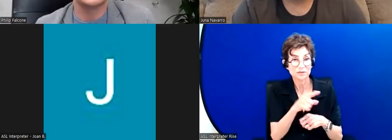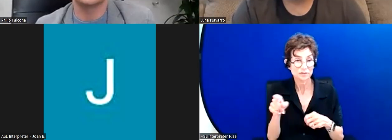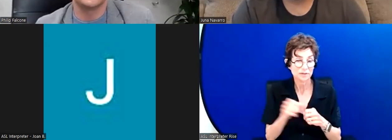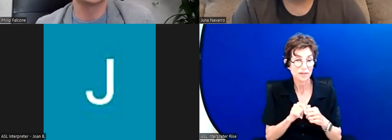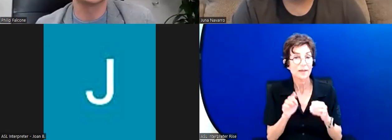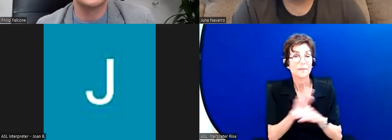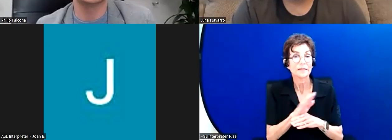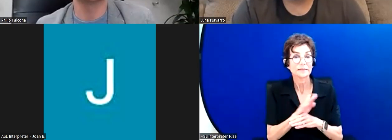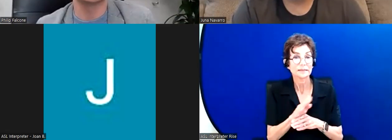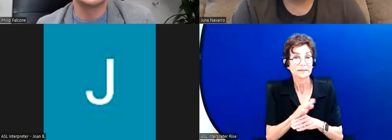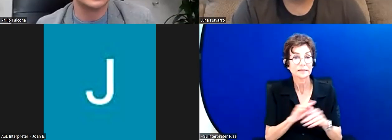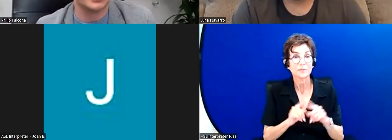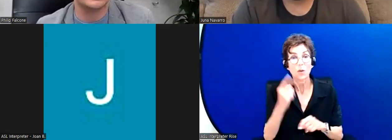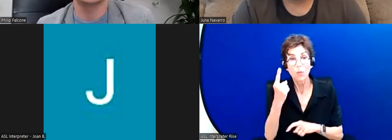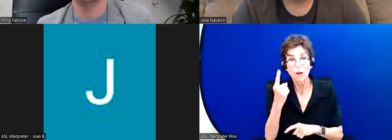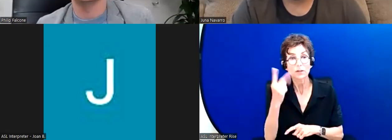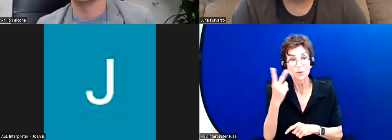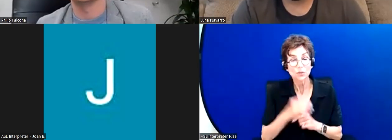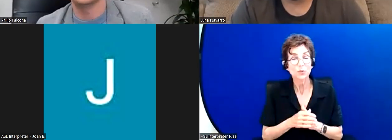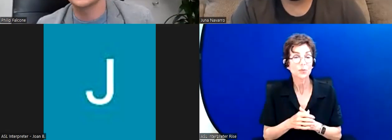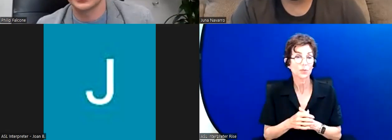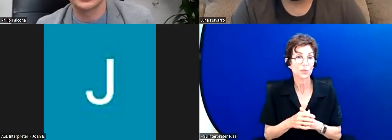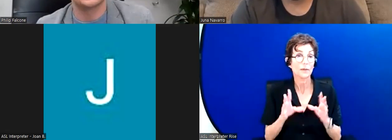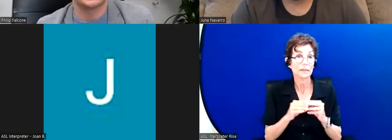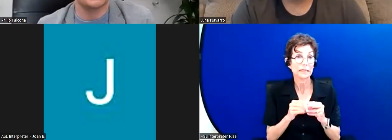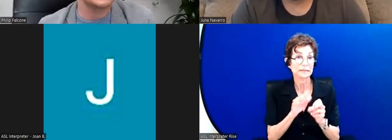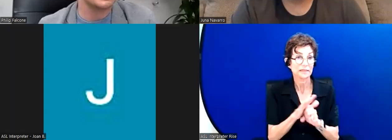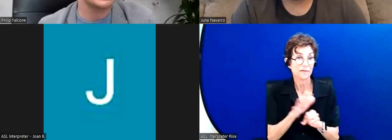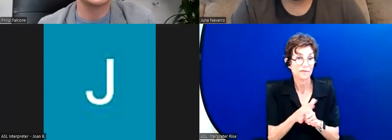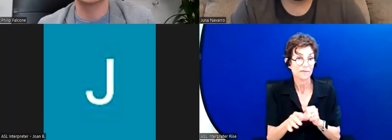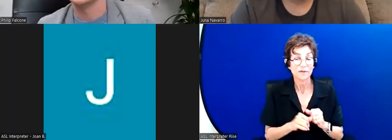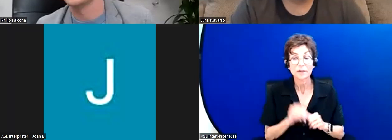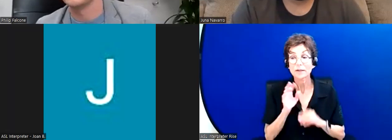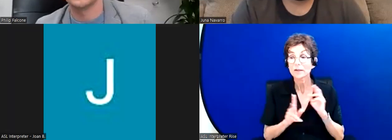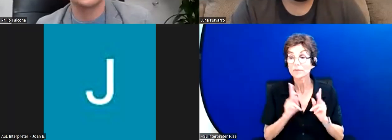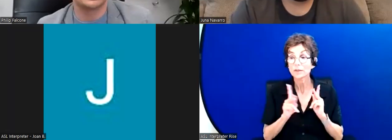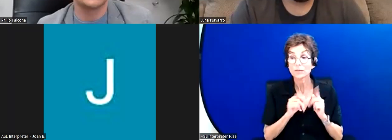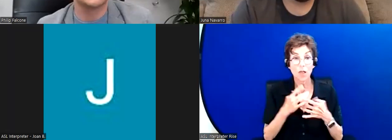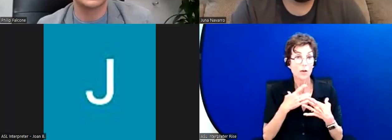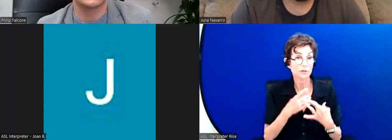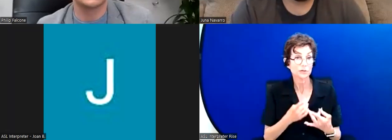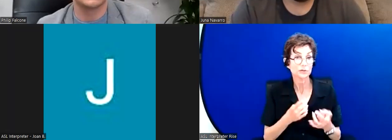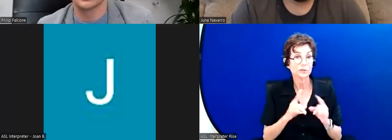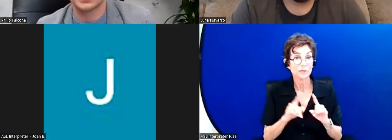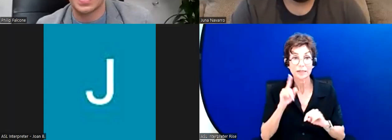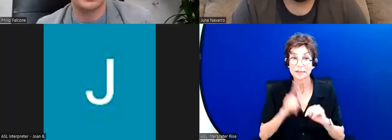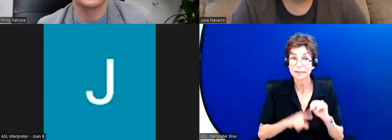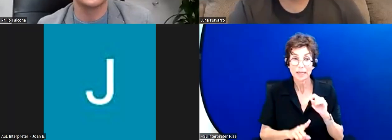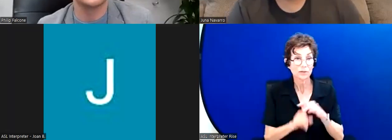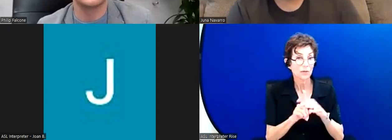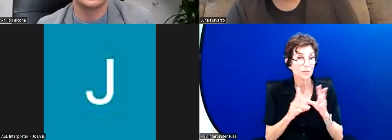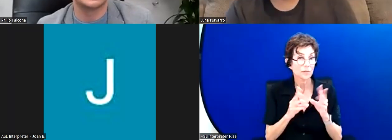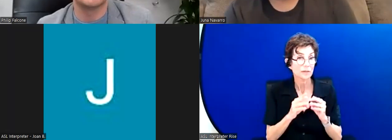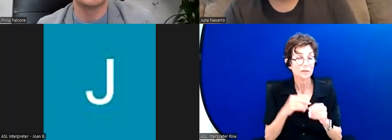I think 1 or 2 meetings is enough. And if folks are interested but can't make the meetings, we're more than